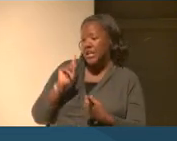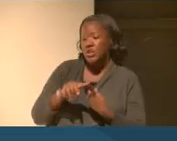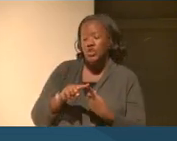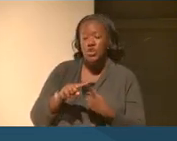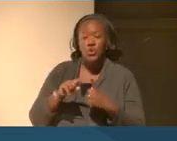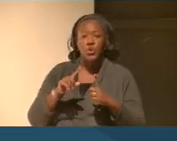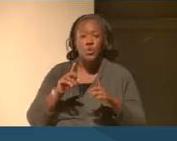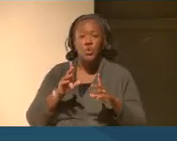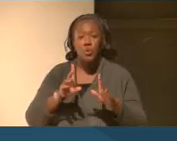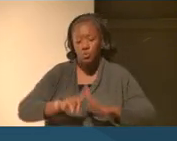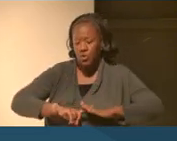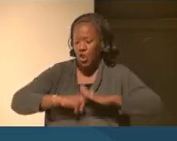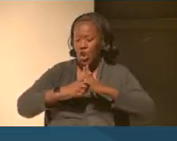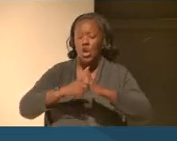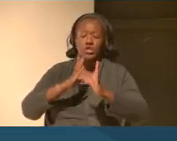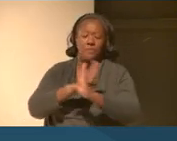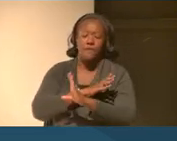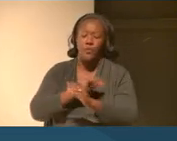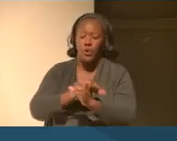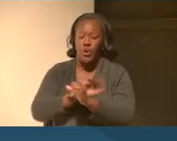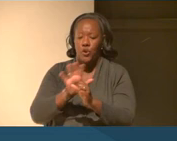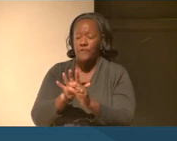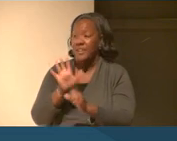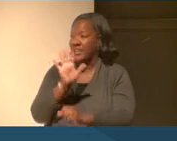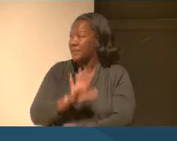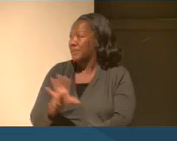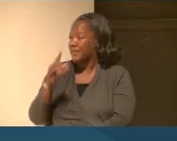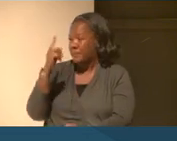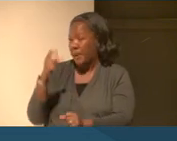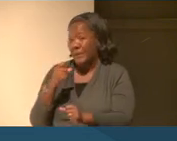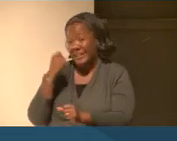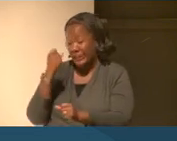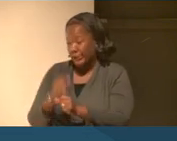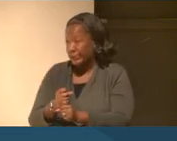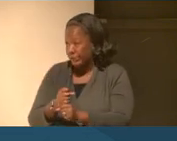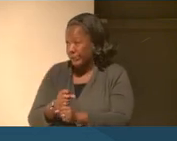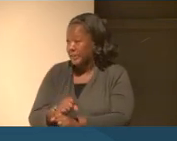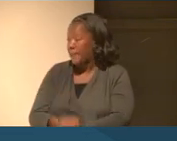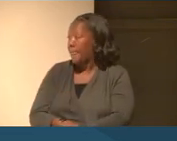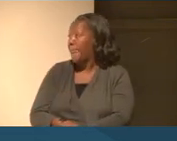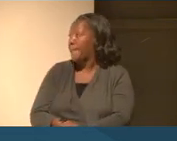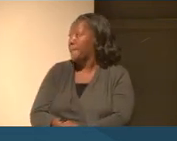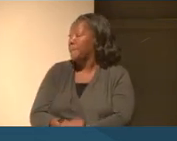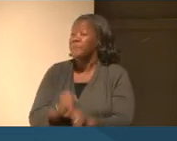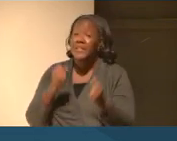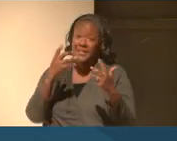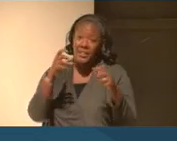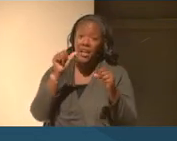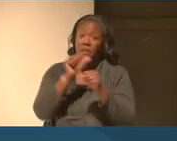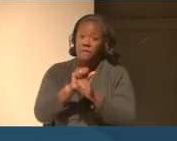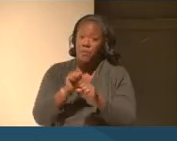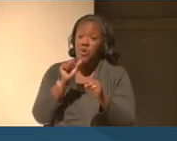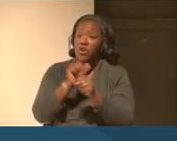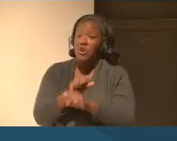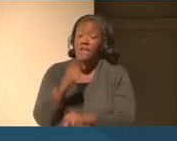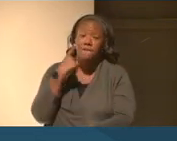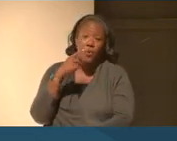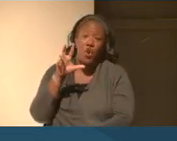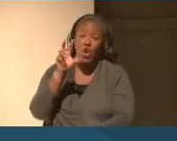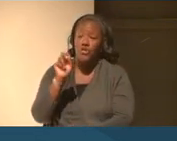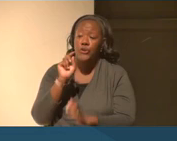launch right before COVID, I would say about a year. It's a lot of work for like a